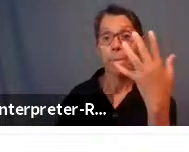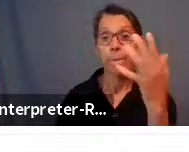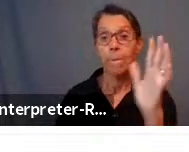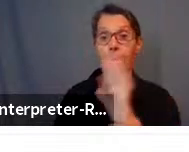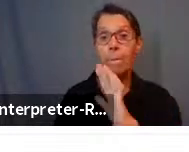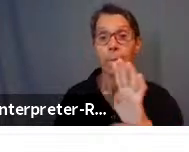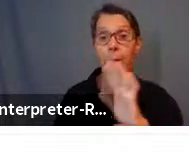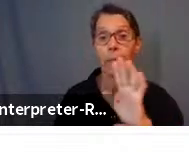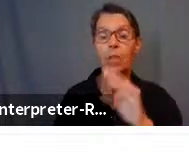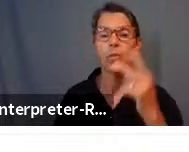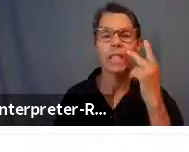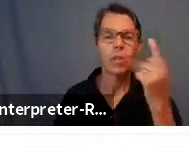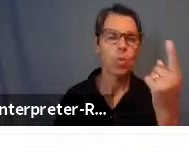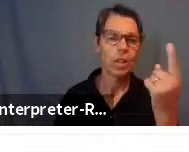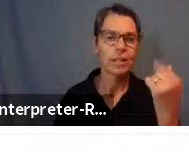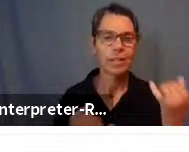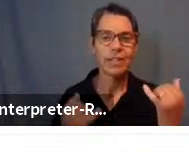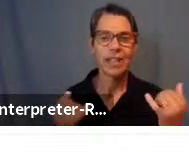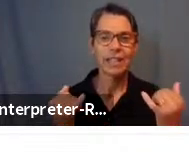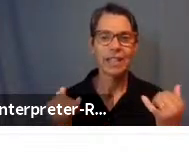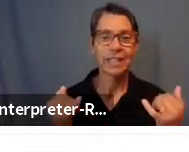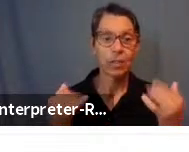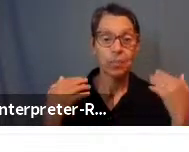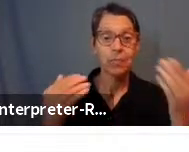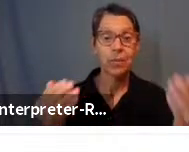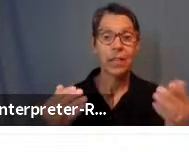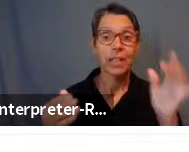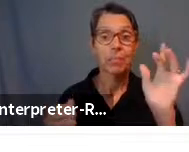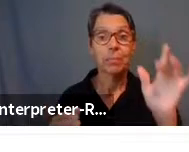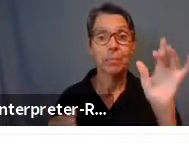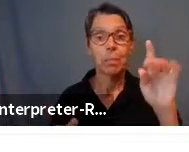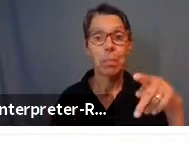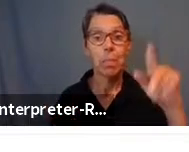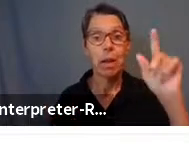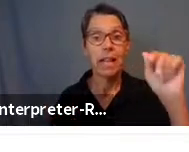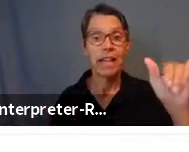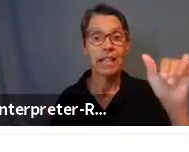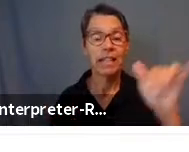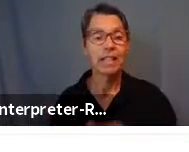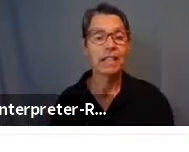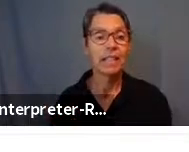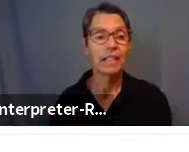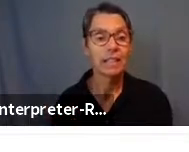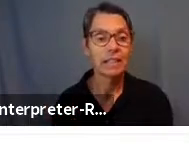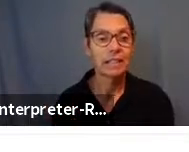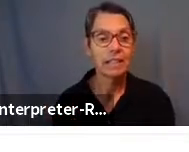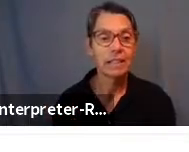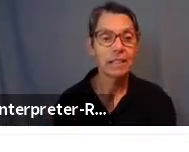see one today. So if you want to go ahead and hit play. Thanks.